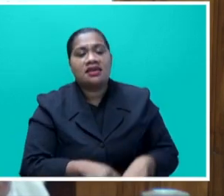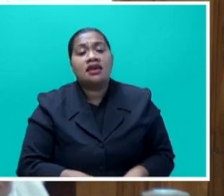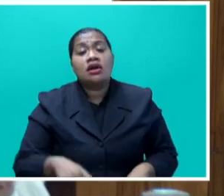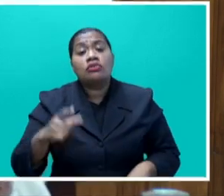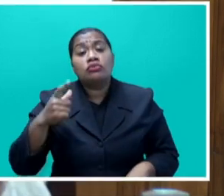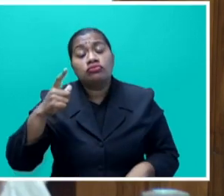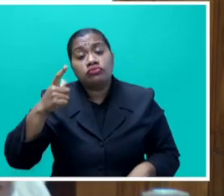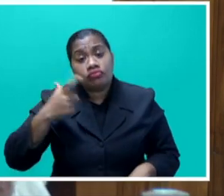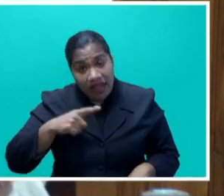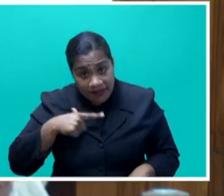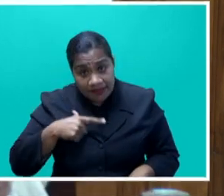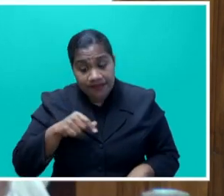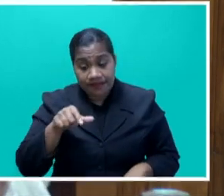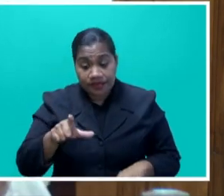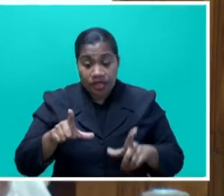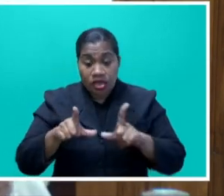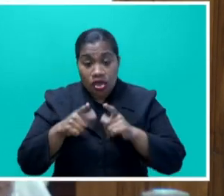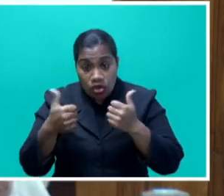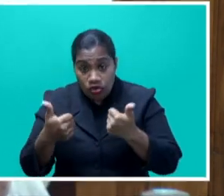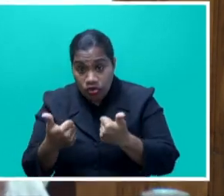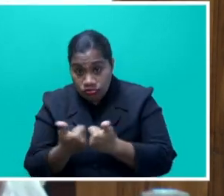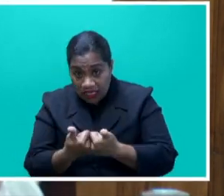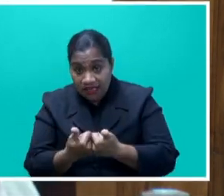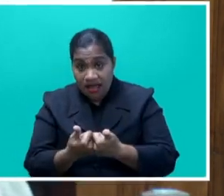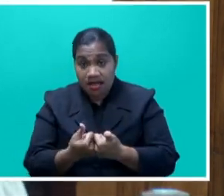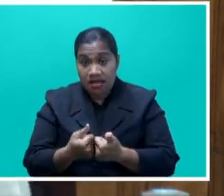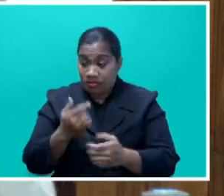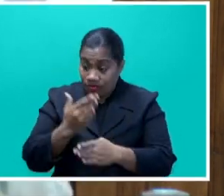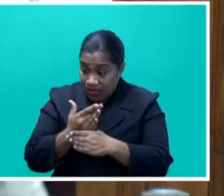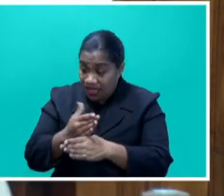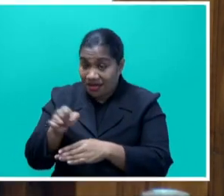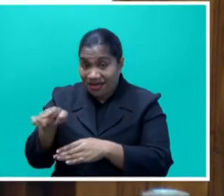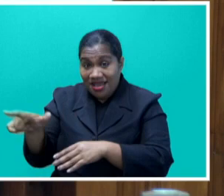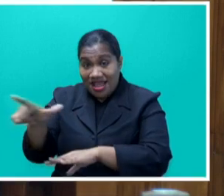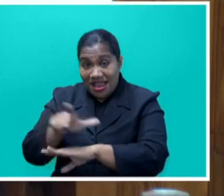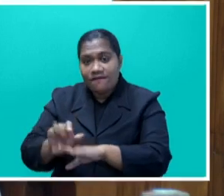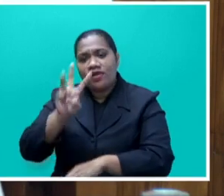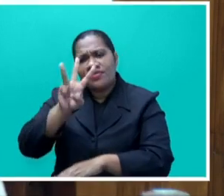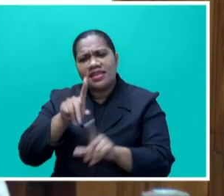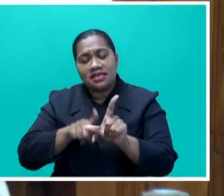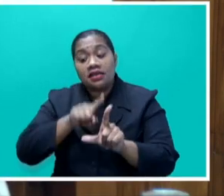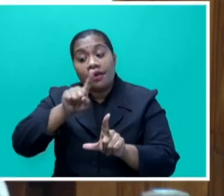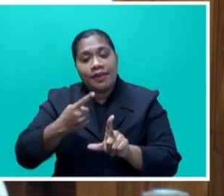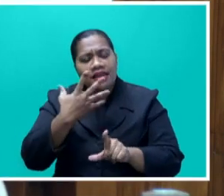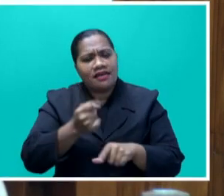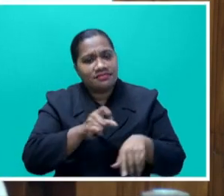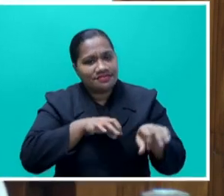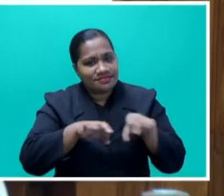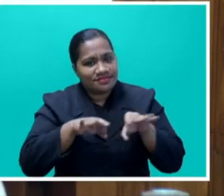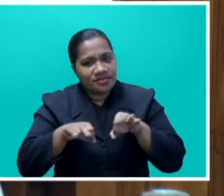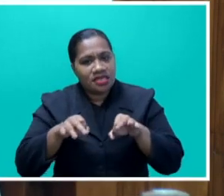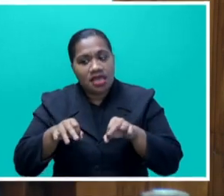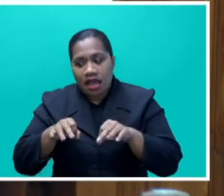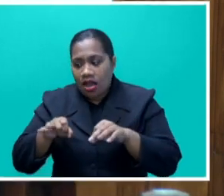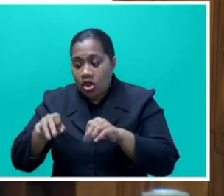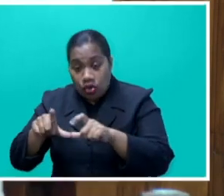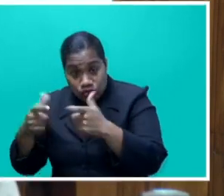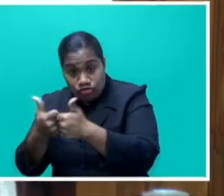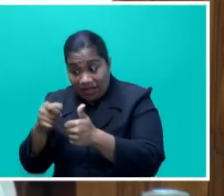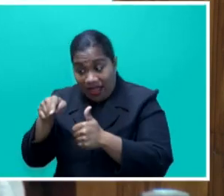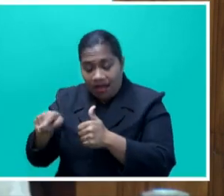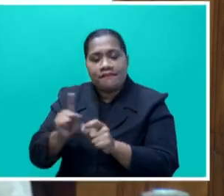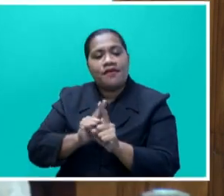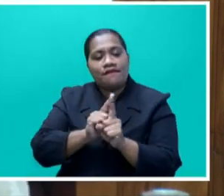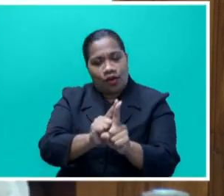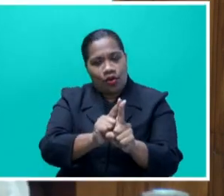went in and he was working on the land for 3 years, but there is a scheme plan that the contractor has to follow.